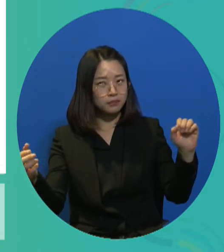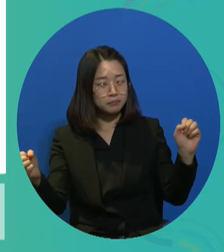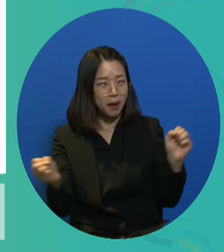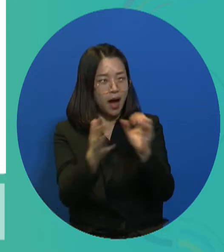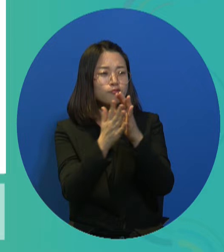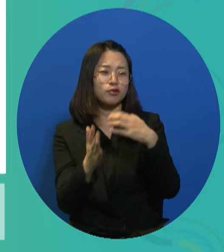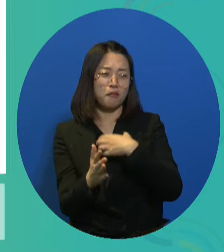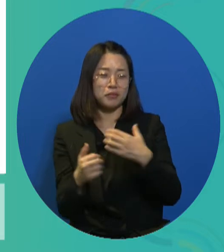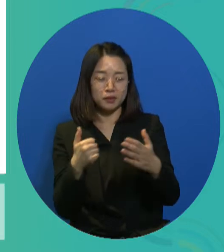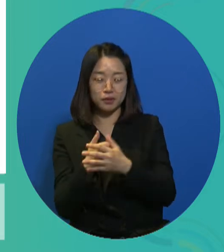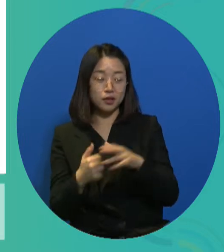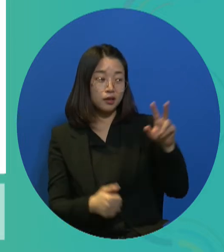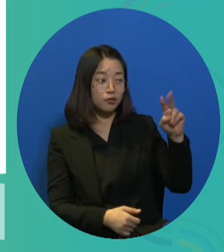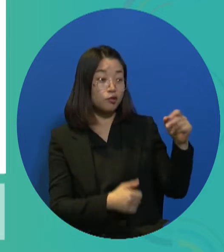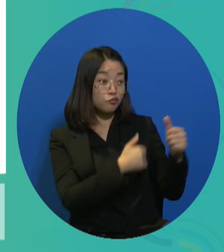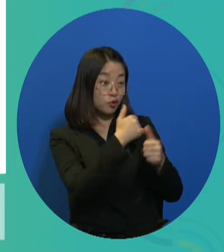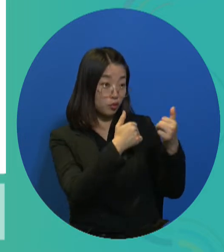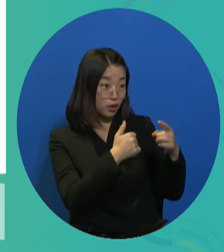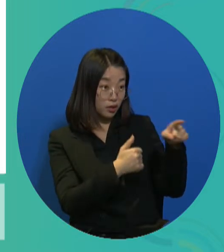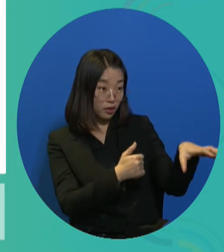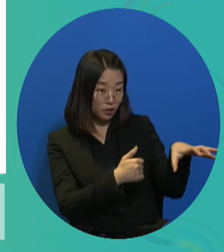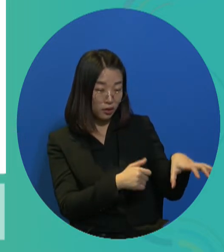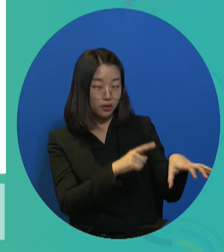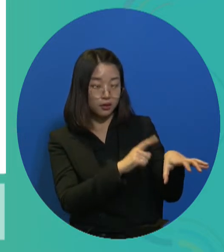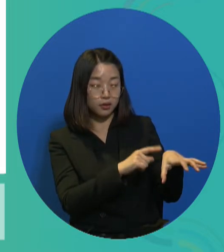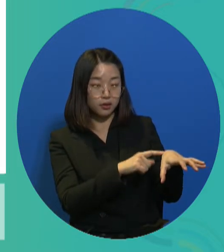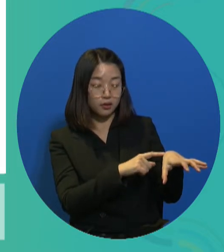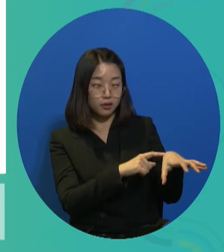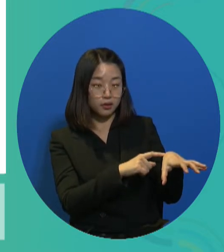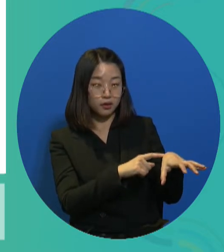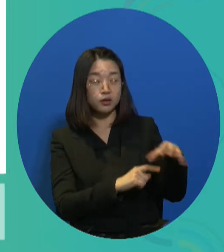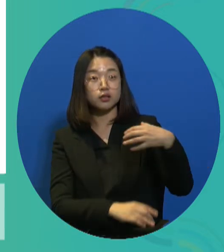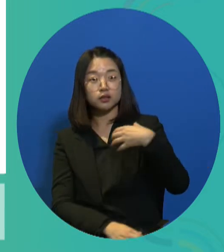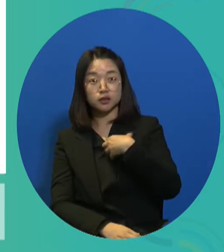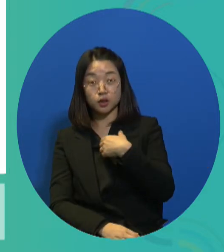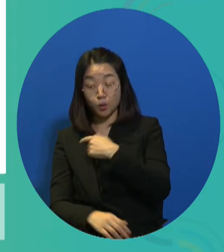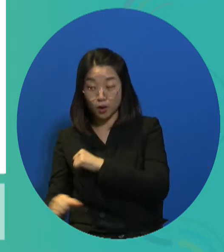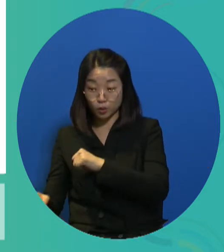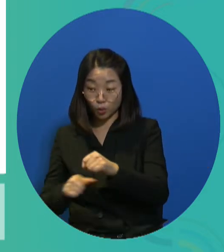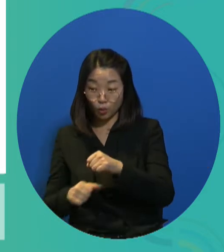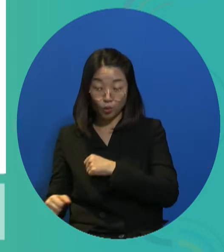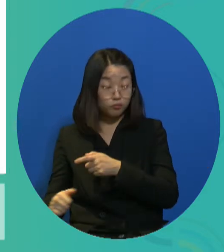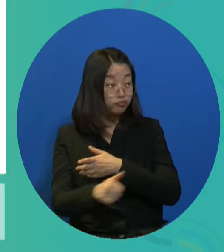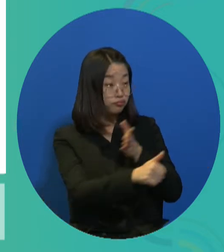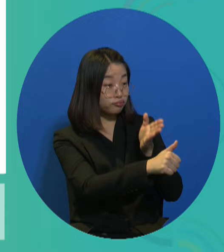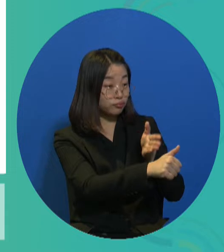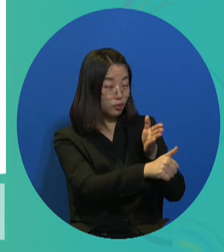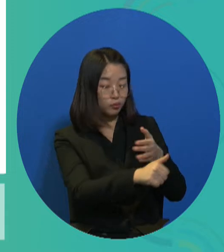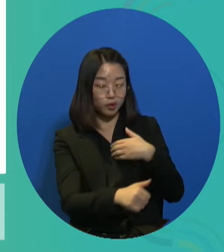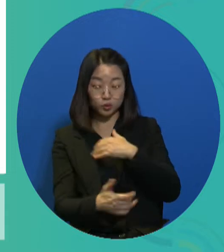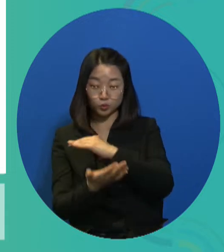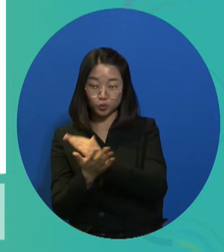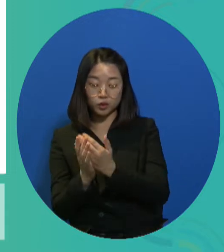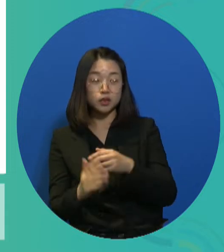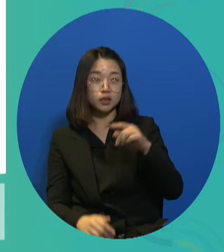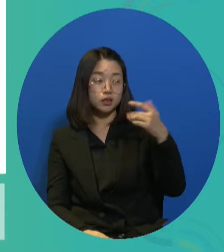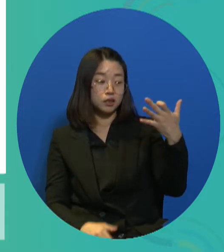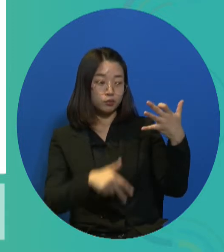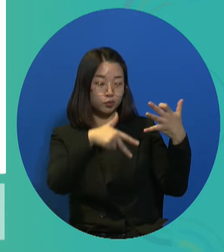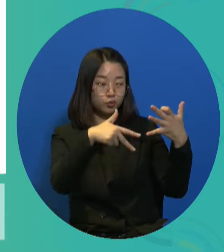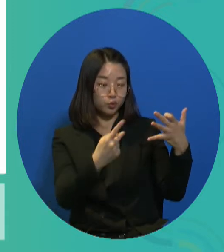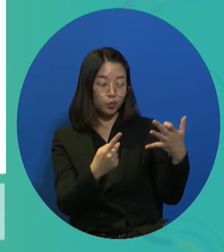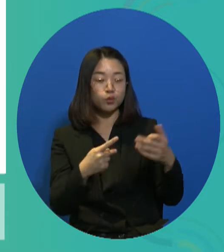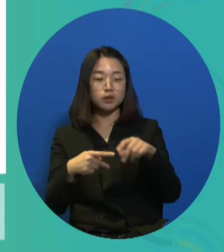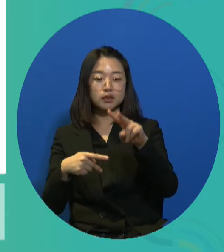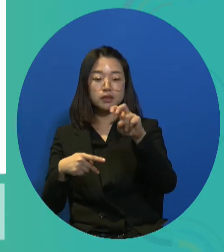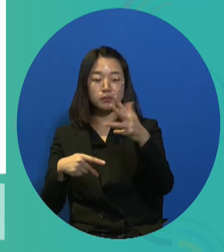3 articles, Articles 19, 27 and 28. They visited the